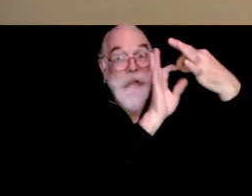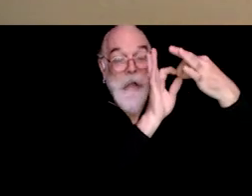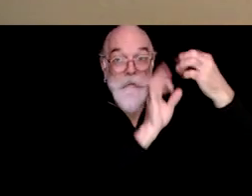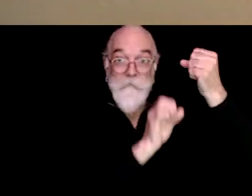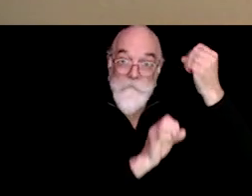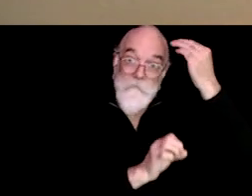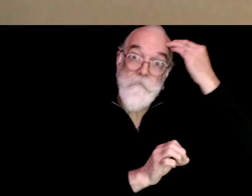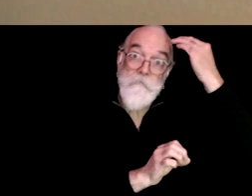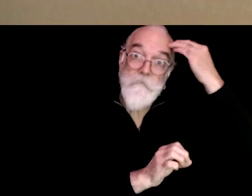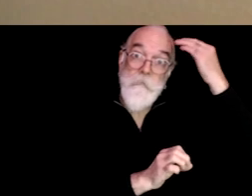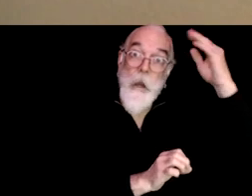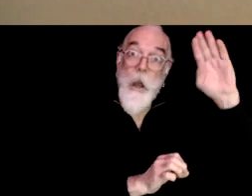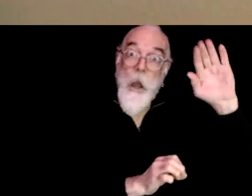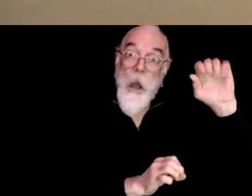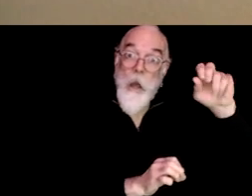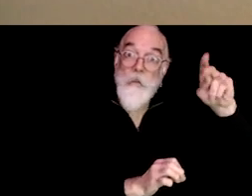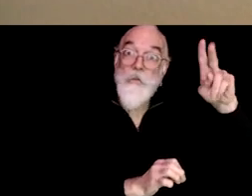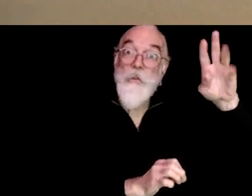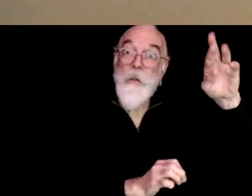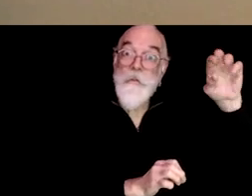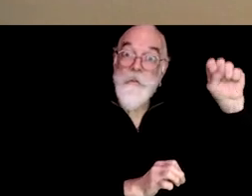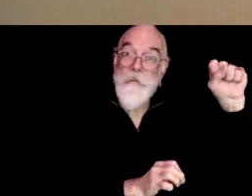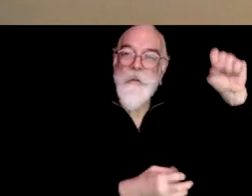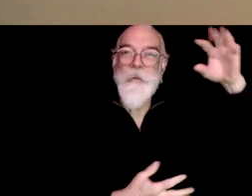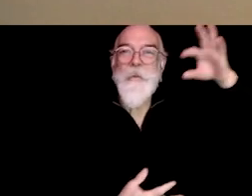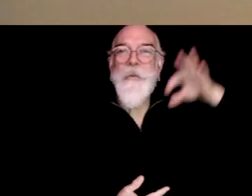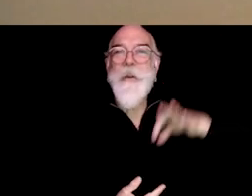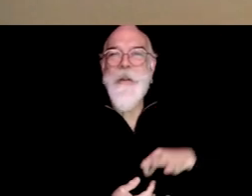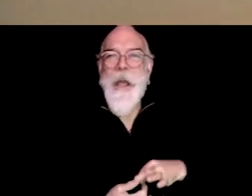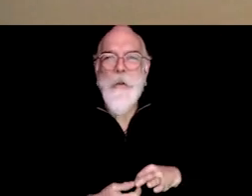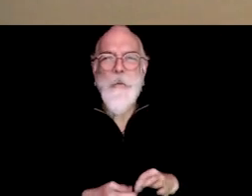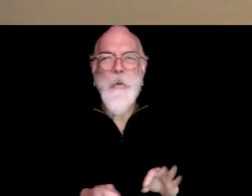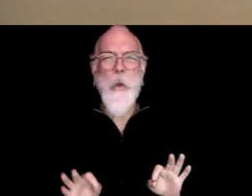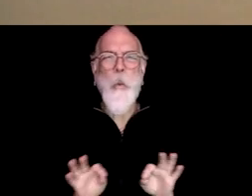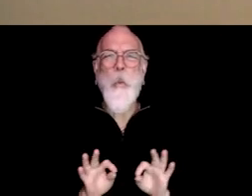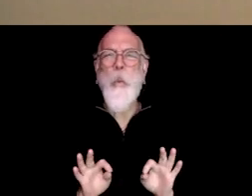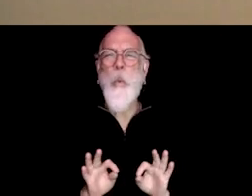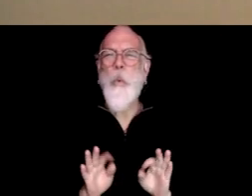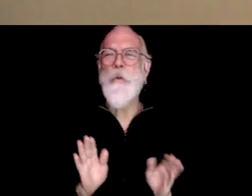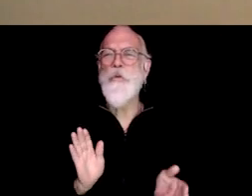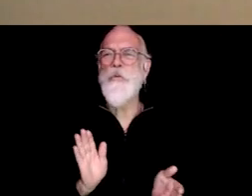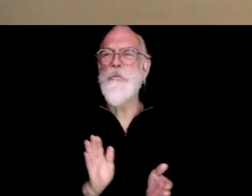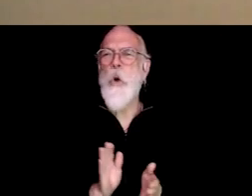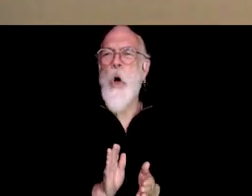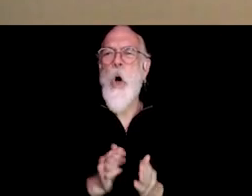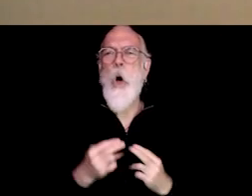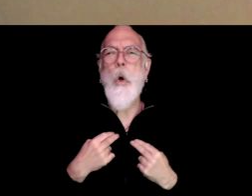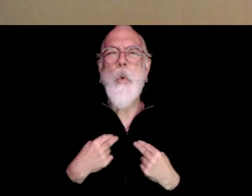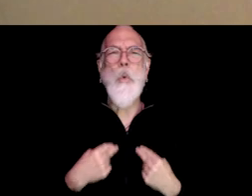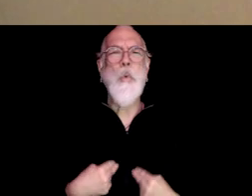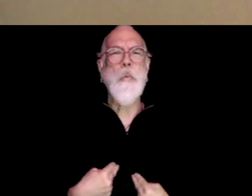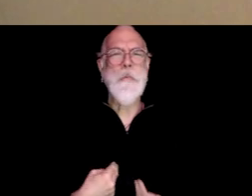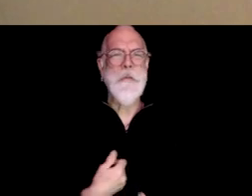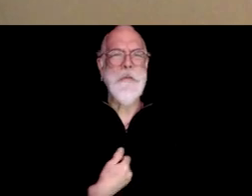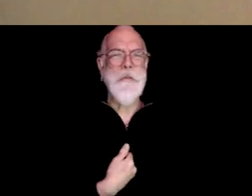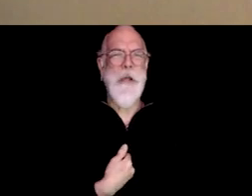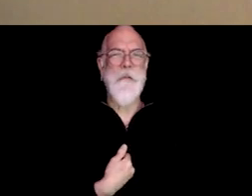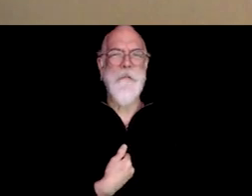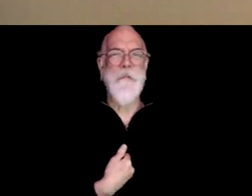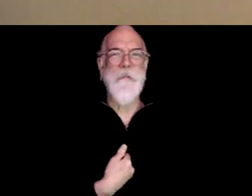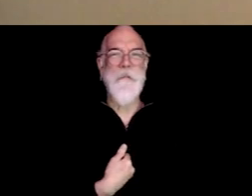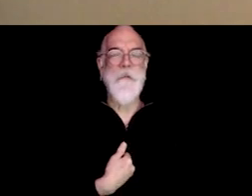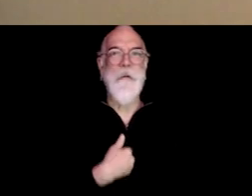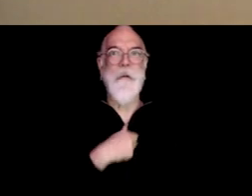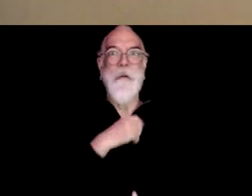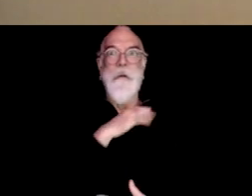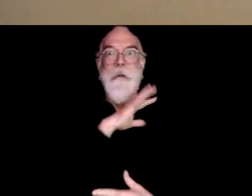conscious and connected to the smallness of our own human self and the greatness in